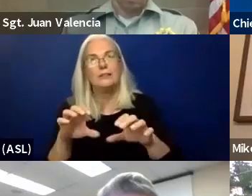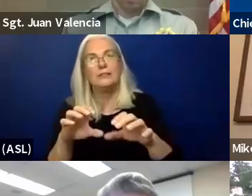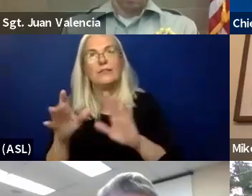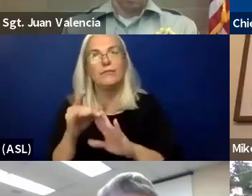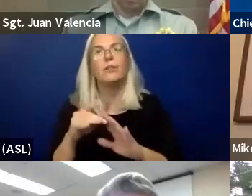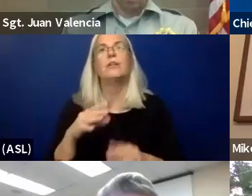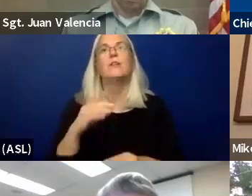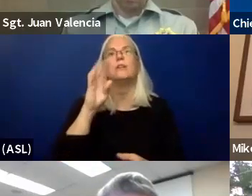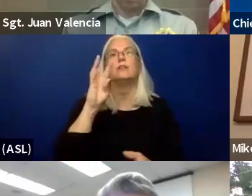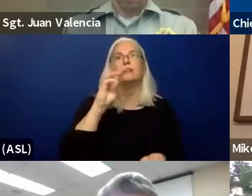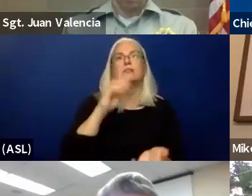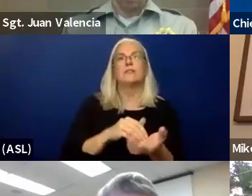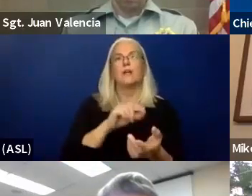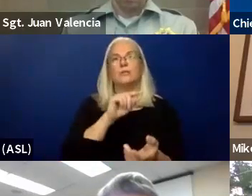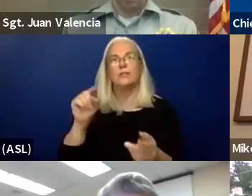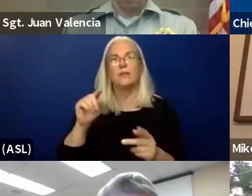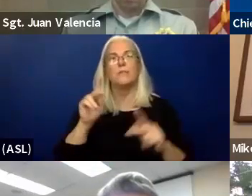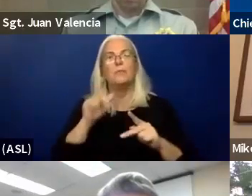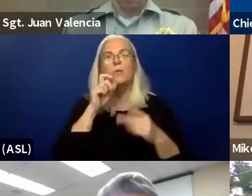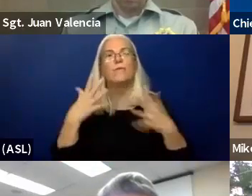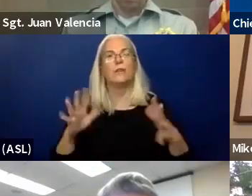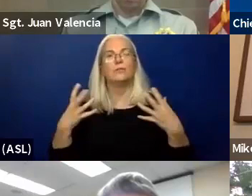6,153 people who have recovered. We have completed